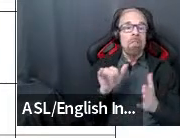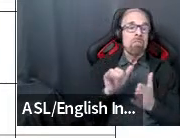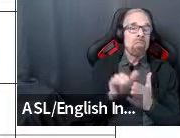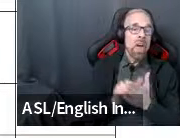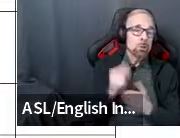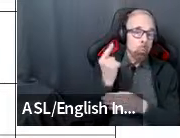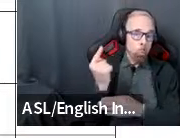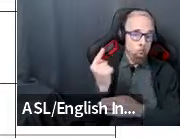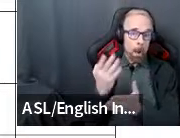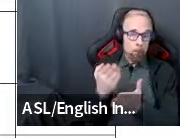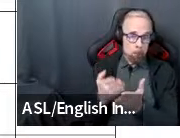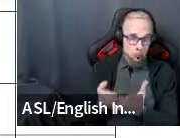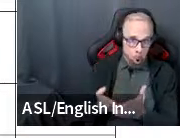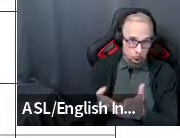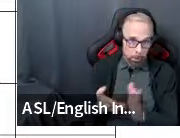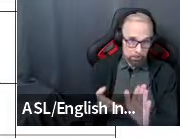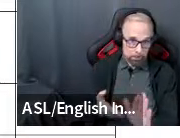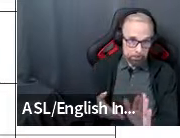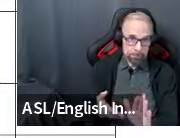part.